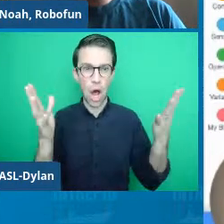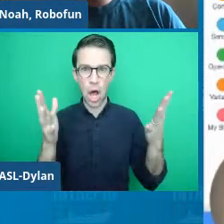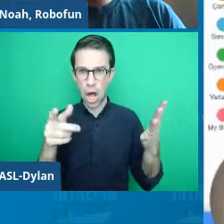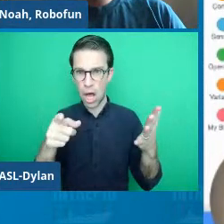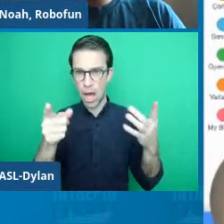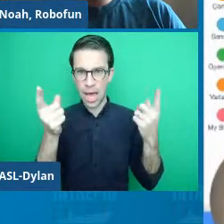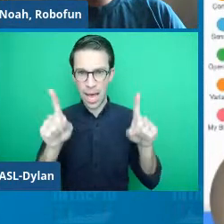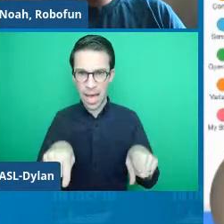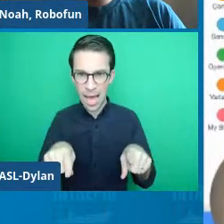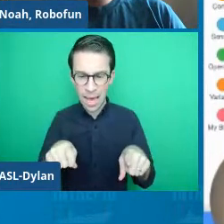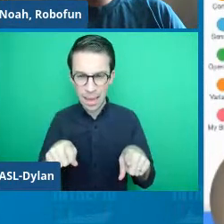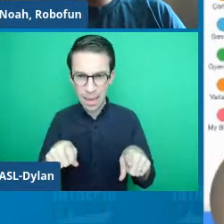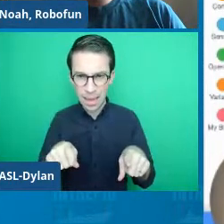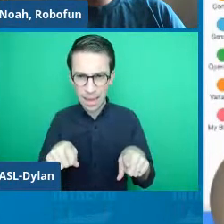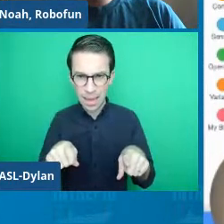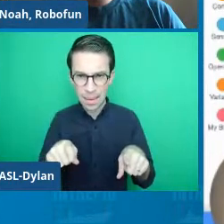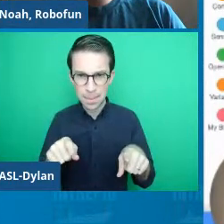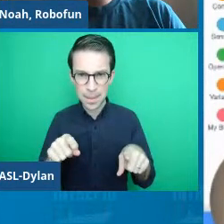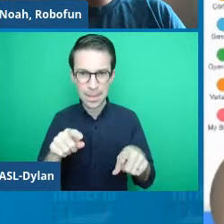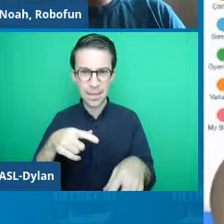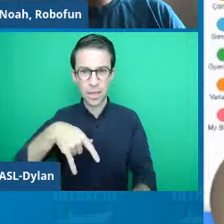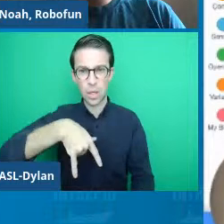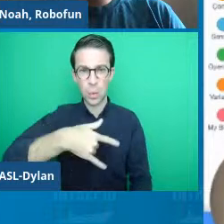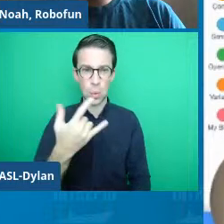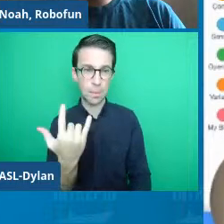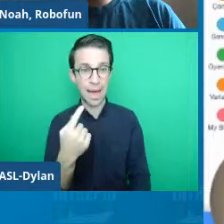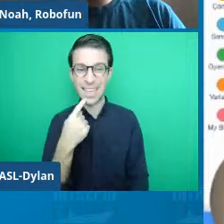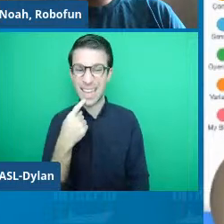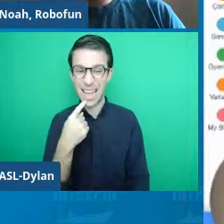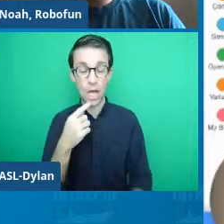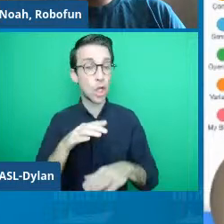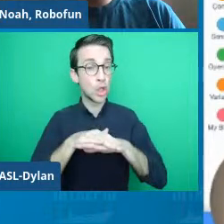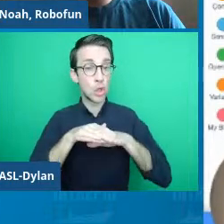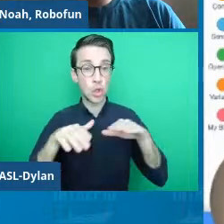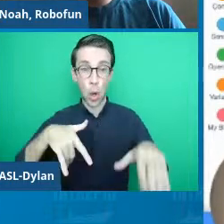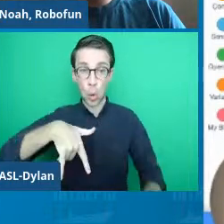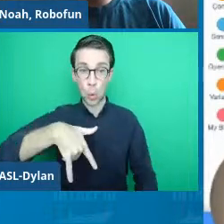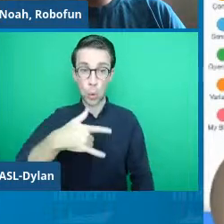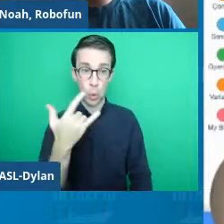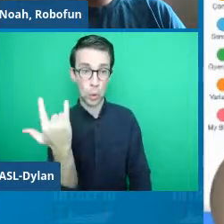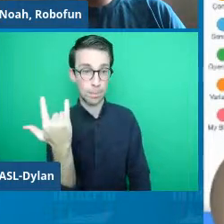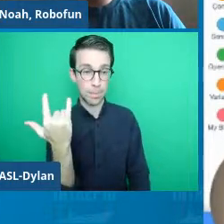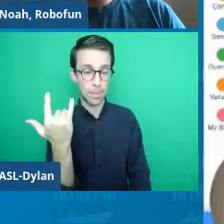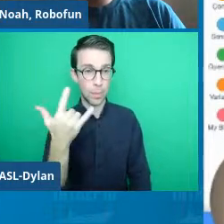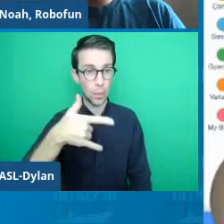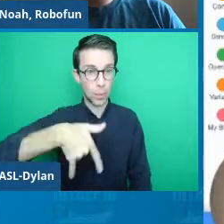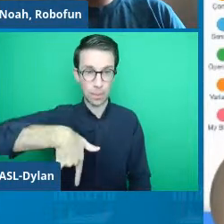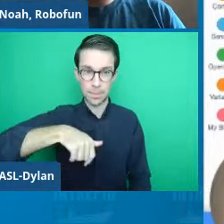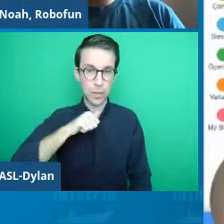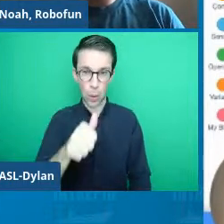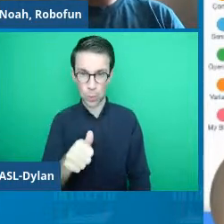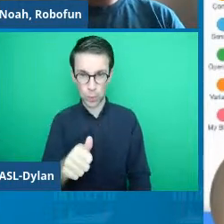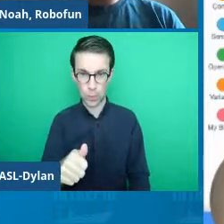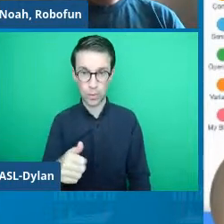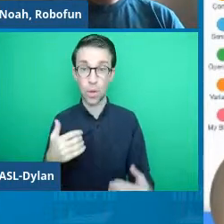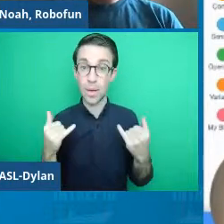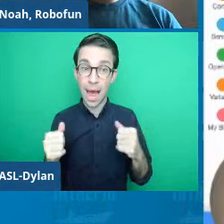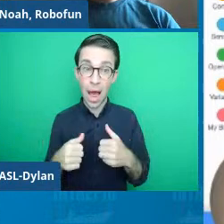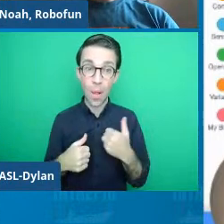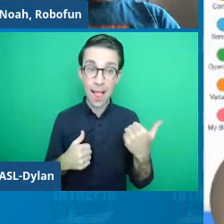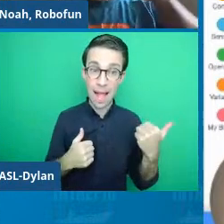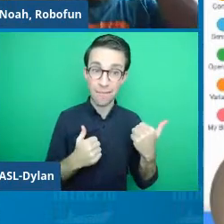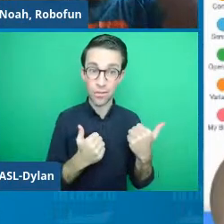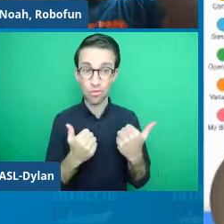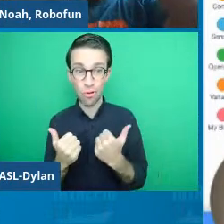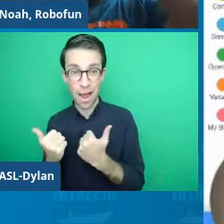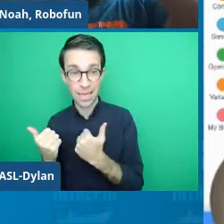go to direction and tell it not to rotate by clicking this line through the arrow. So now I can go left, I can go